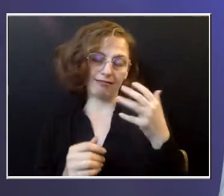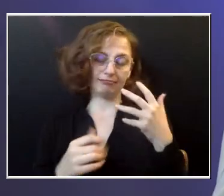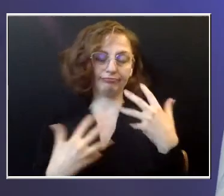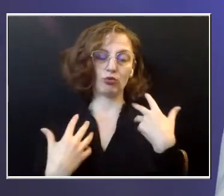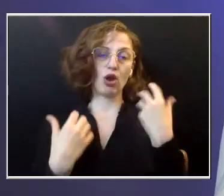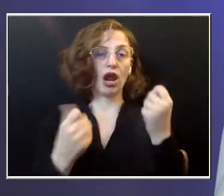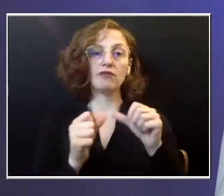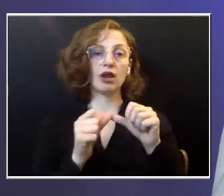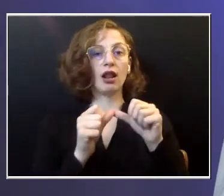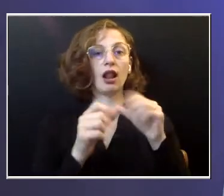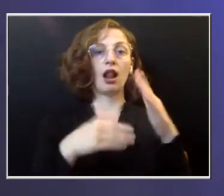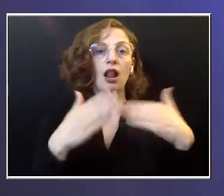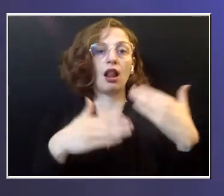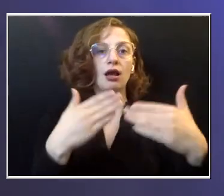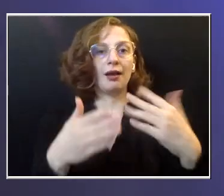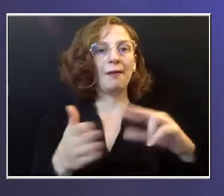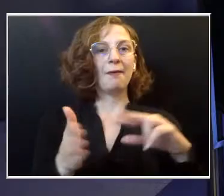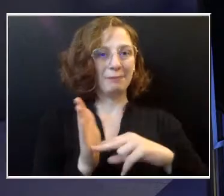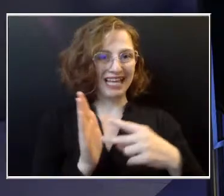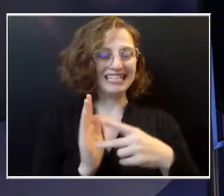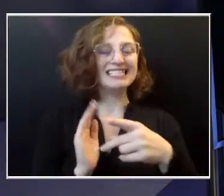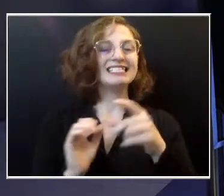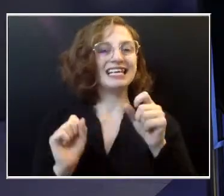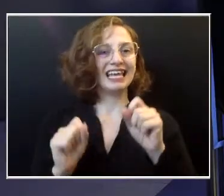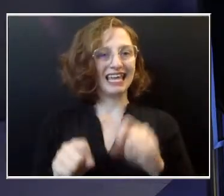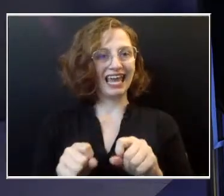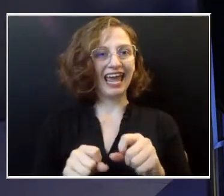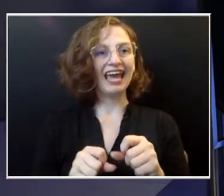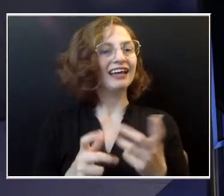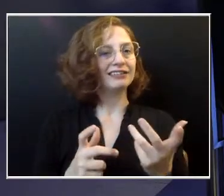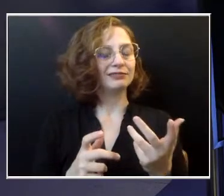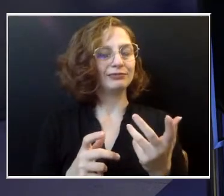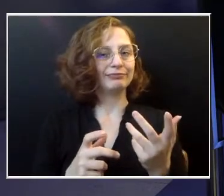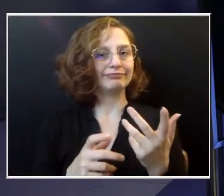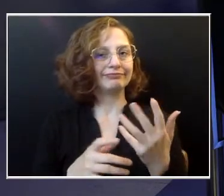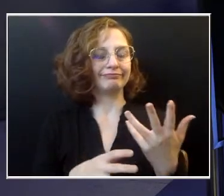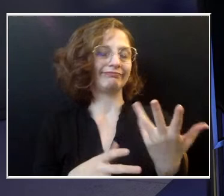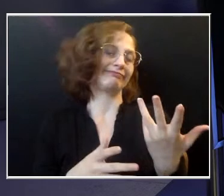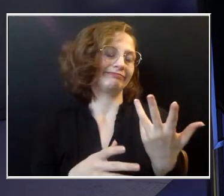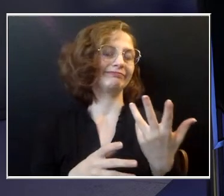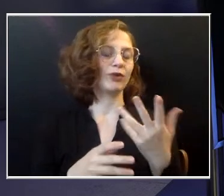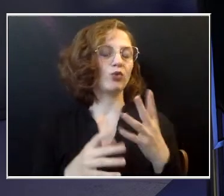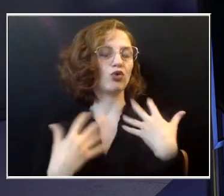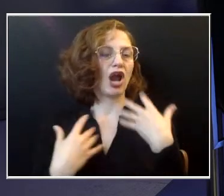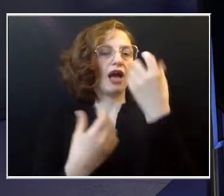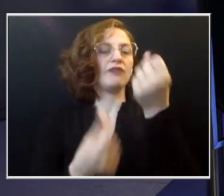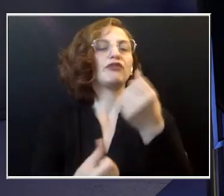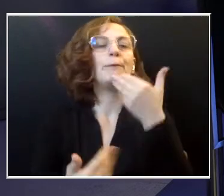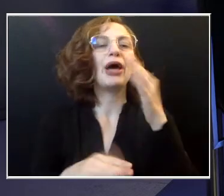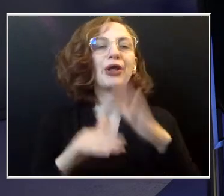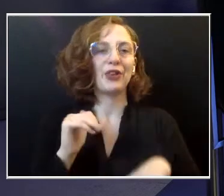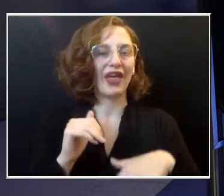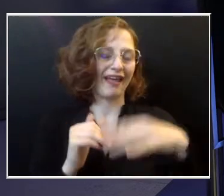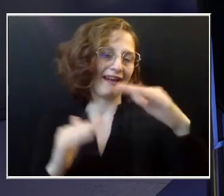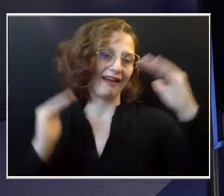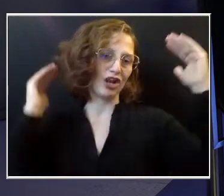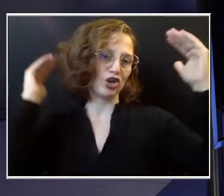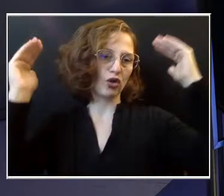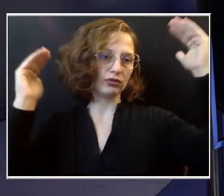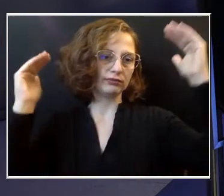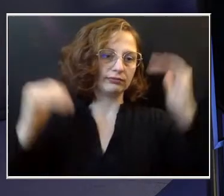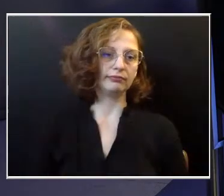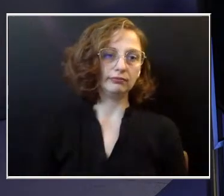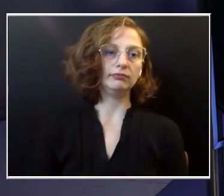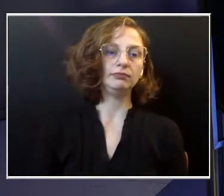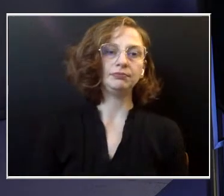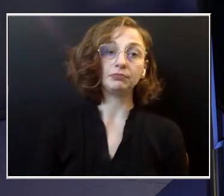an insult better than an adult can. Right. Well, so that on that note, Dr. Sood, if this were to happen to an adult, could the outcome have been much different? Absolutely. What would